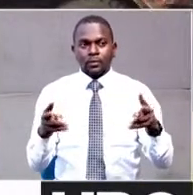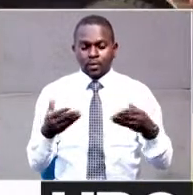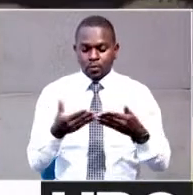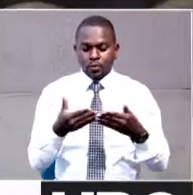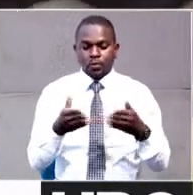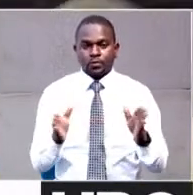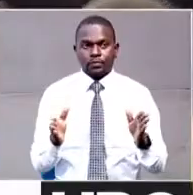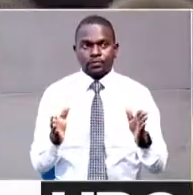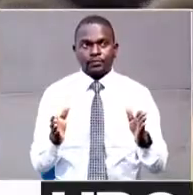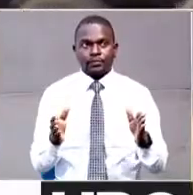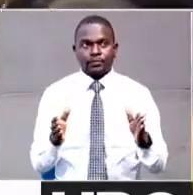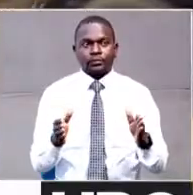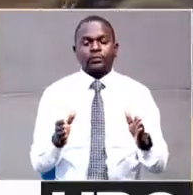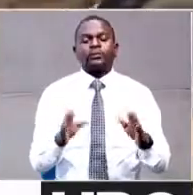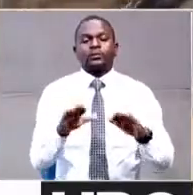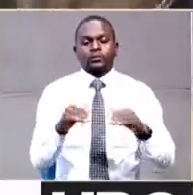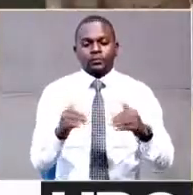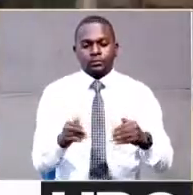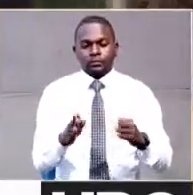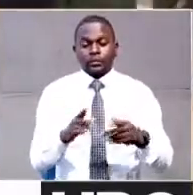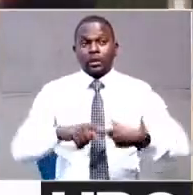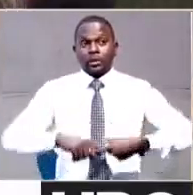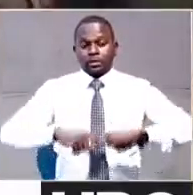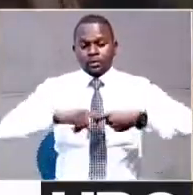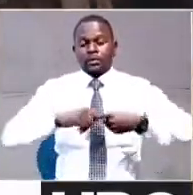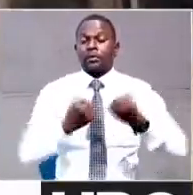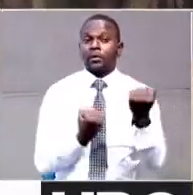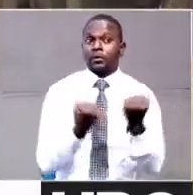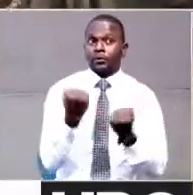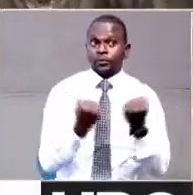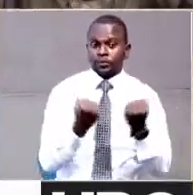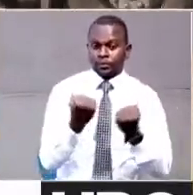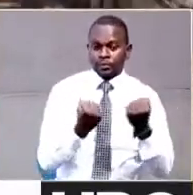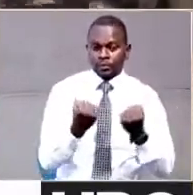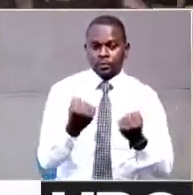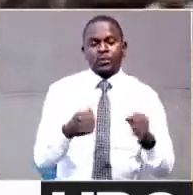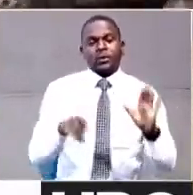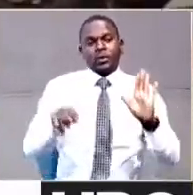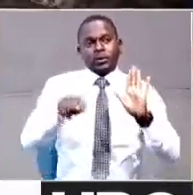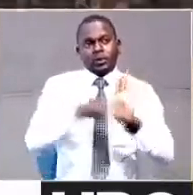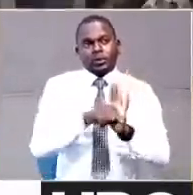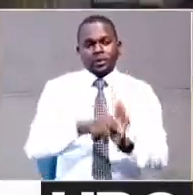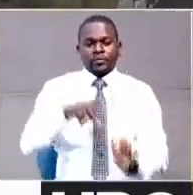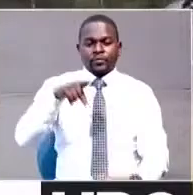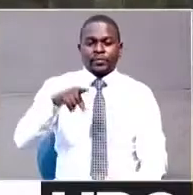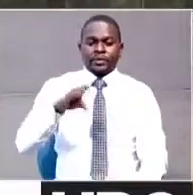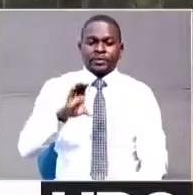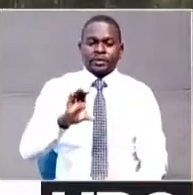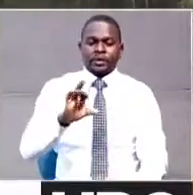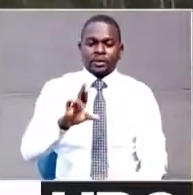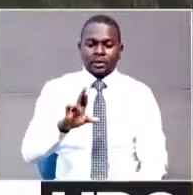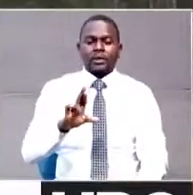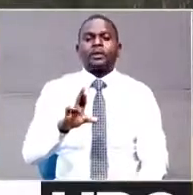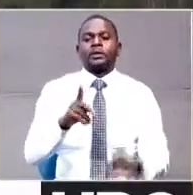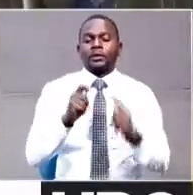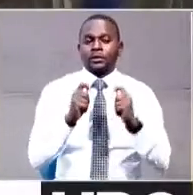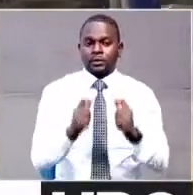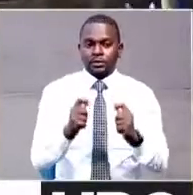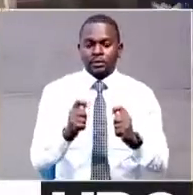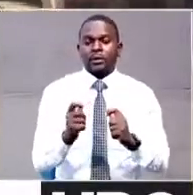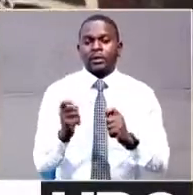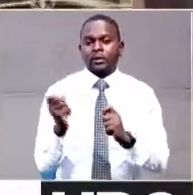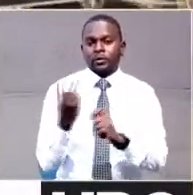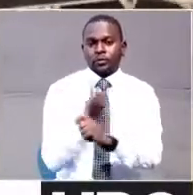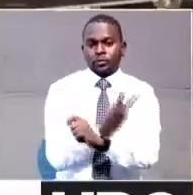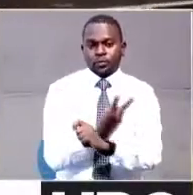opening. Nonetheless, truck drivers and crew members with negative PCR tests for the last 14 days will be